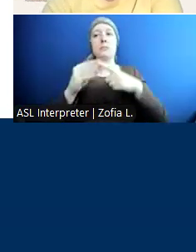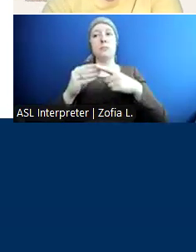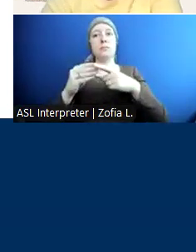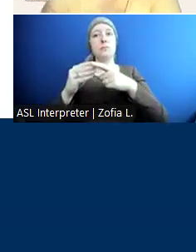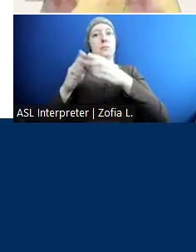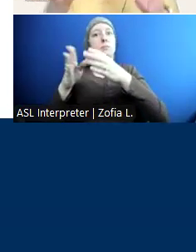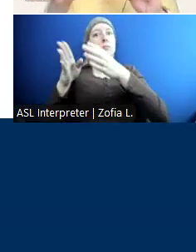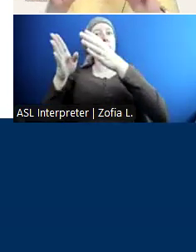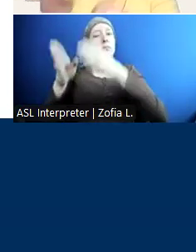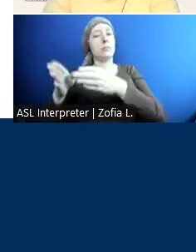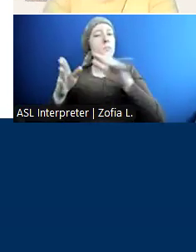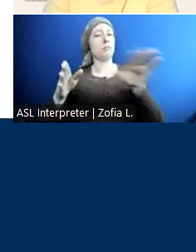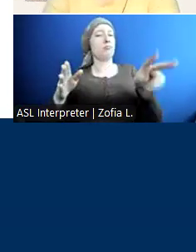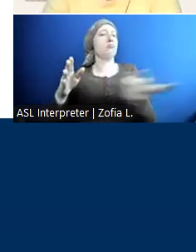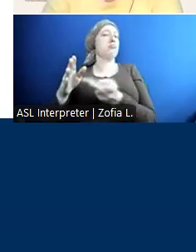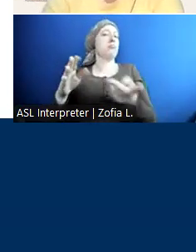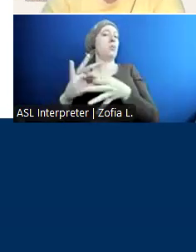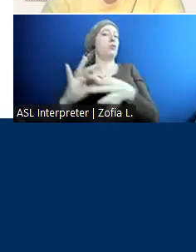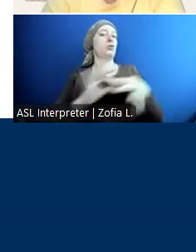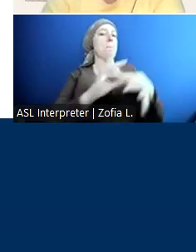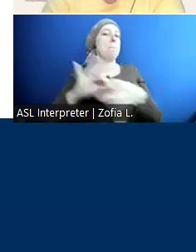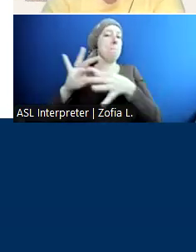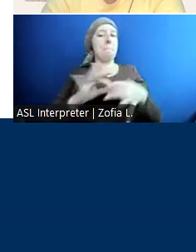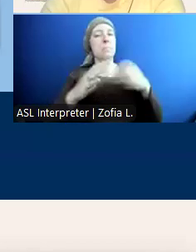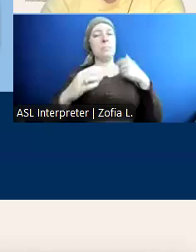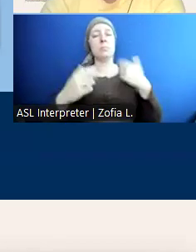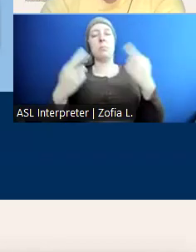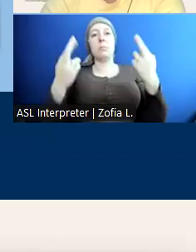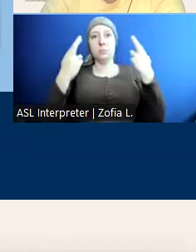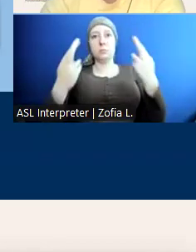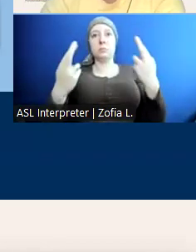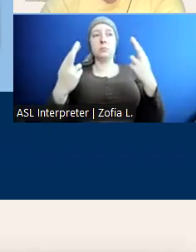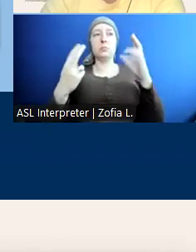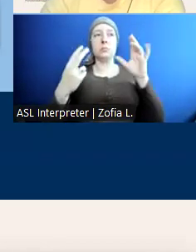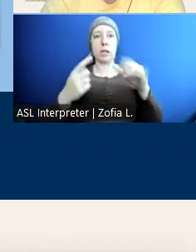that relationship? And so we're hoping that all of you